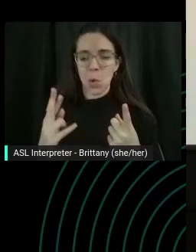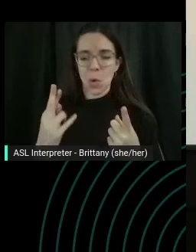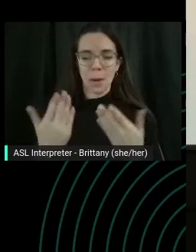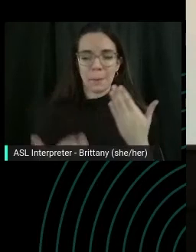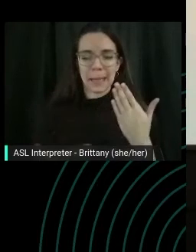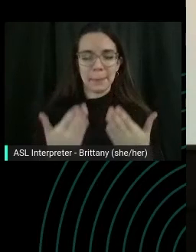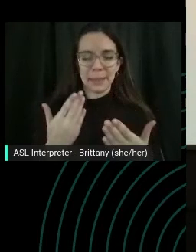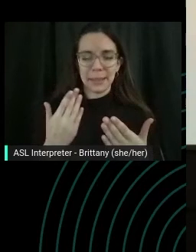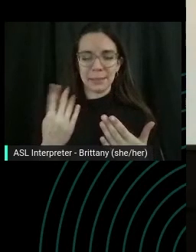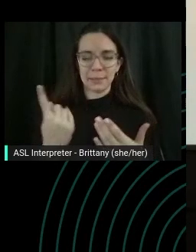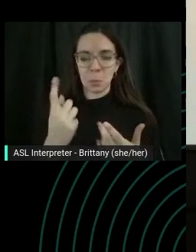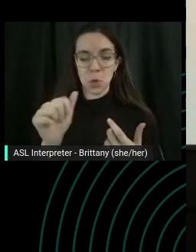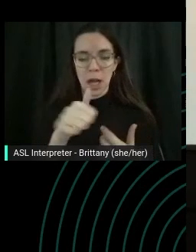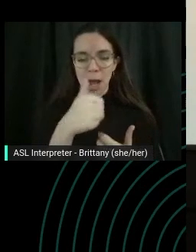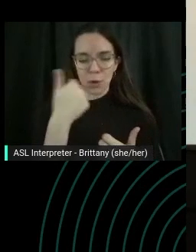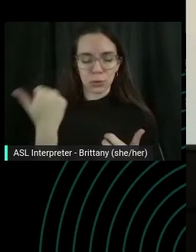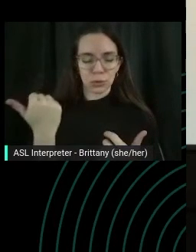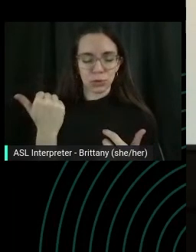home, maybe